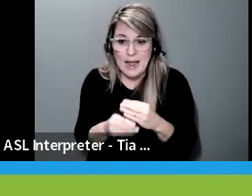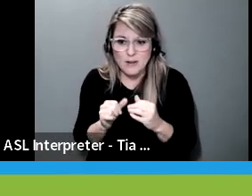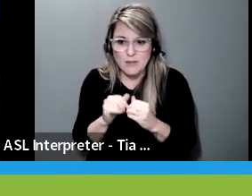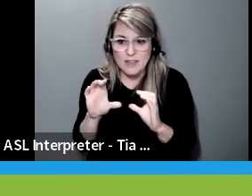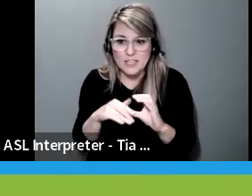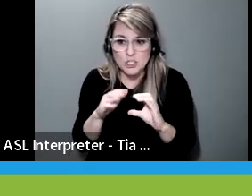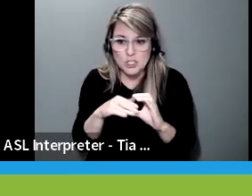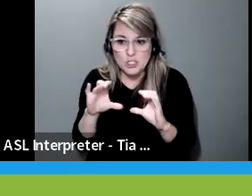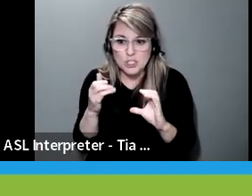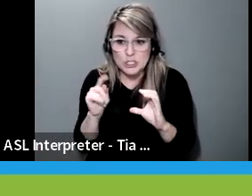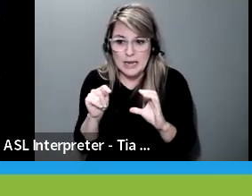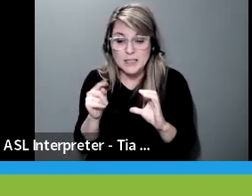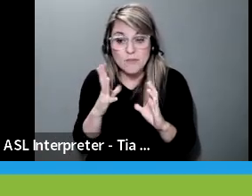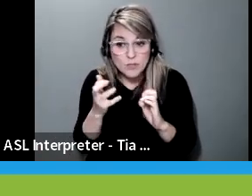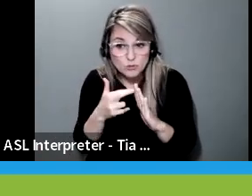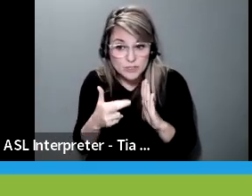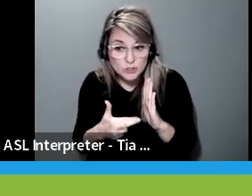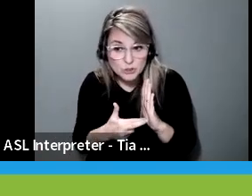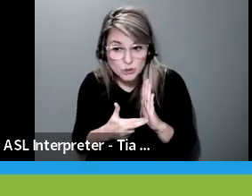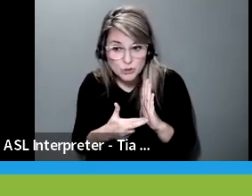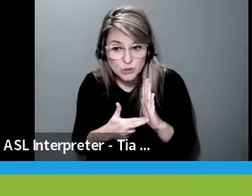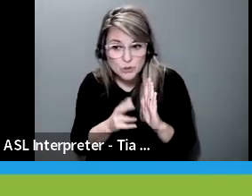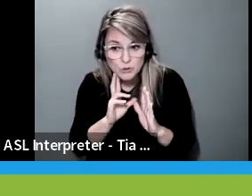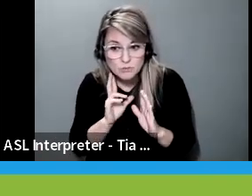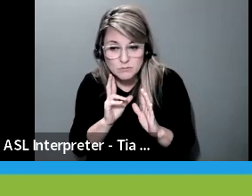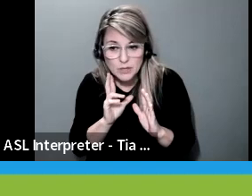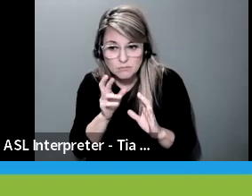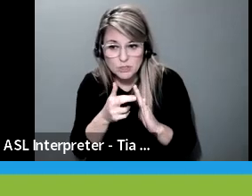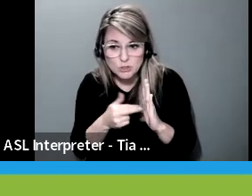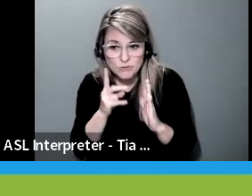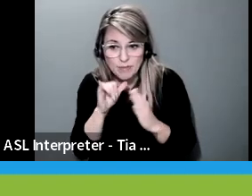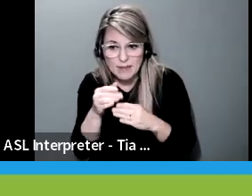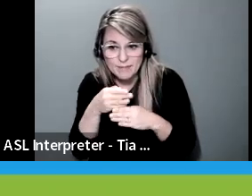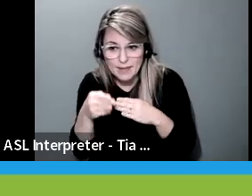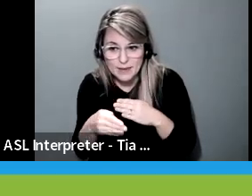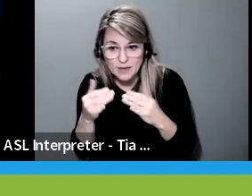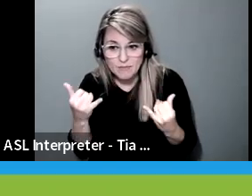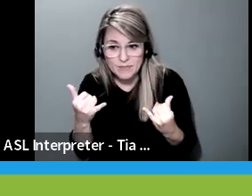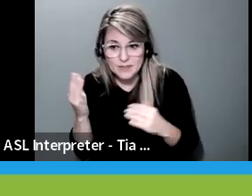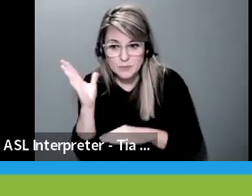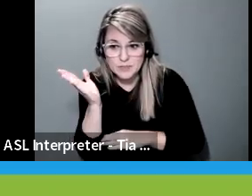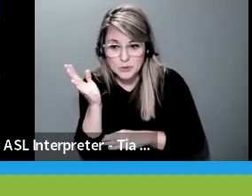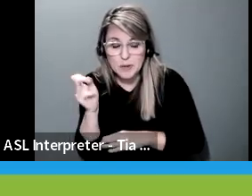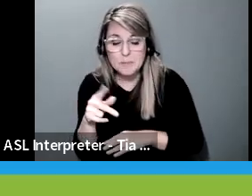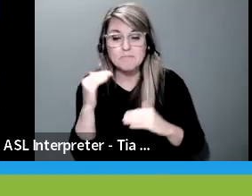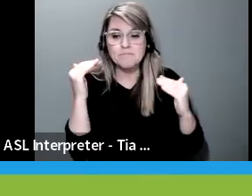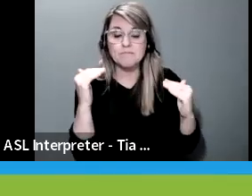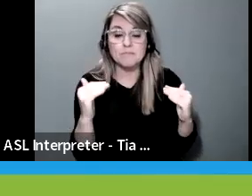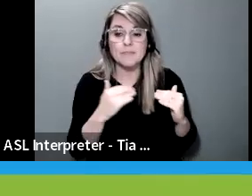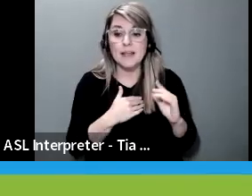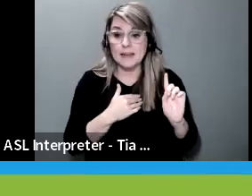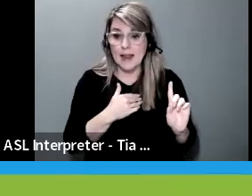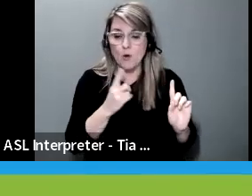to register if you're interested in that. And then we will take that and we will have 25 people that